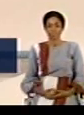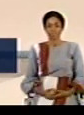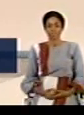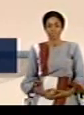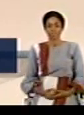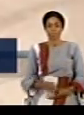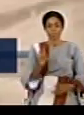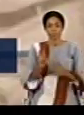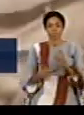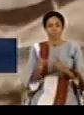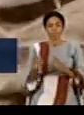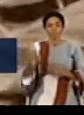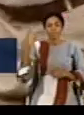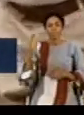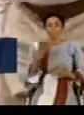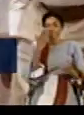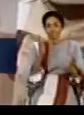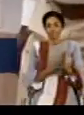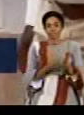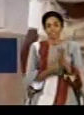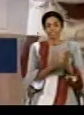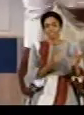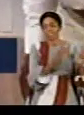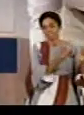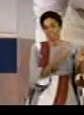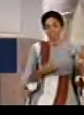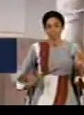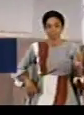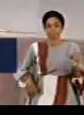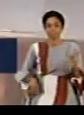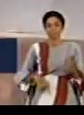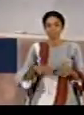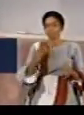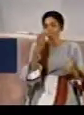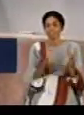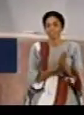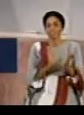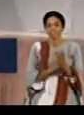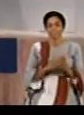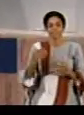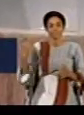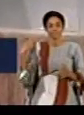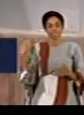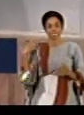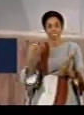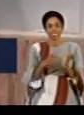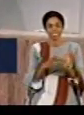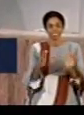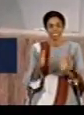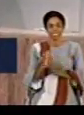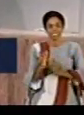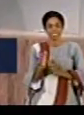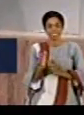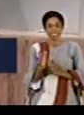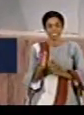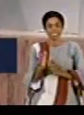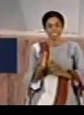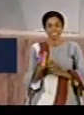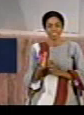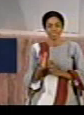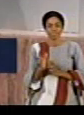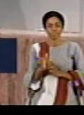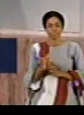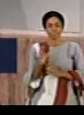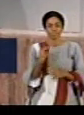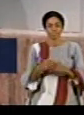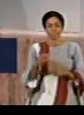People of God, praise the Lord. Praise Master Jesus. My name is Esther